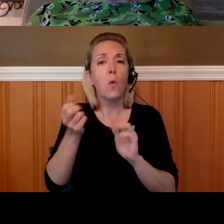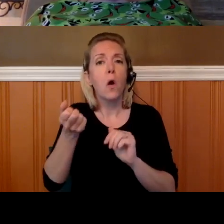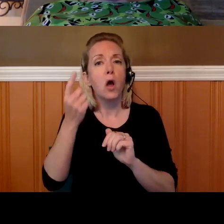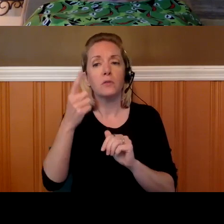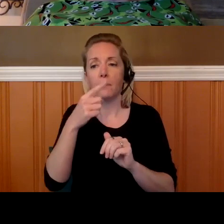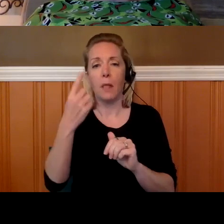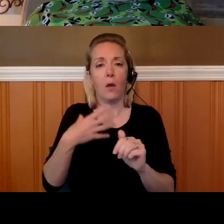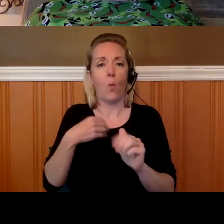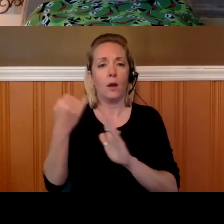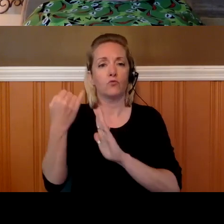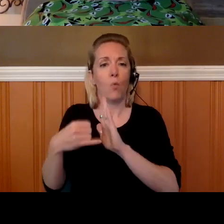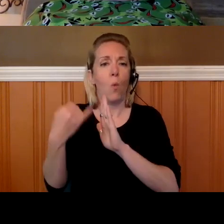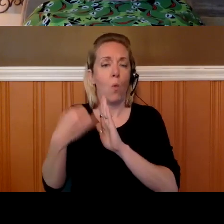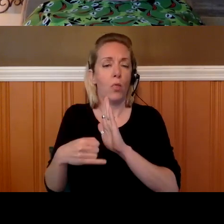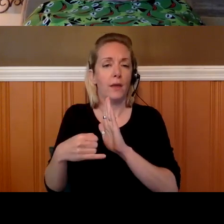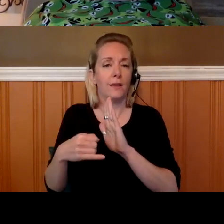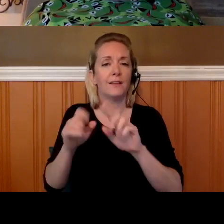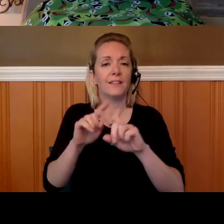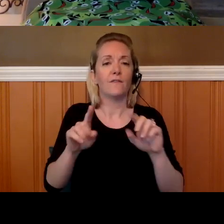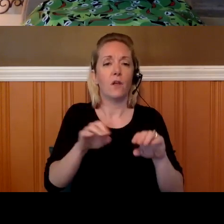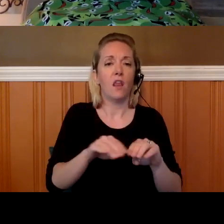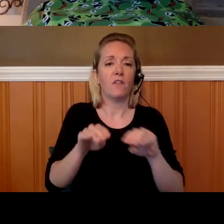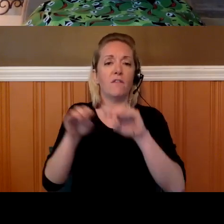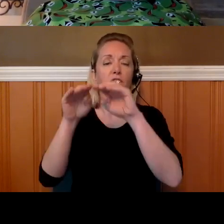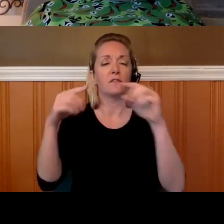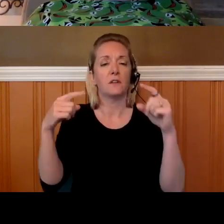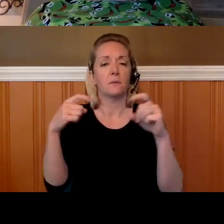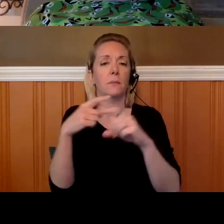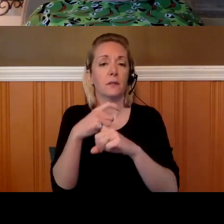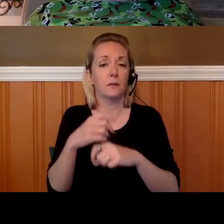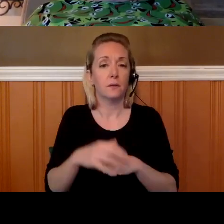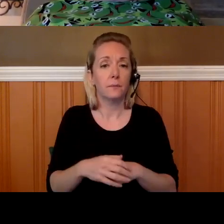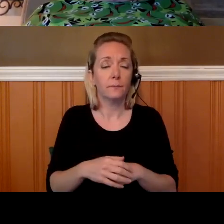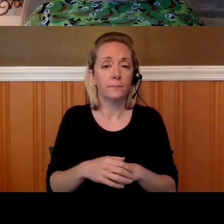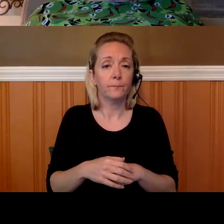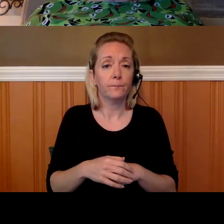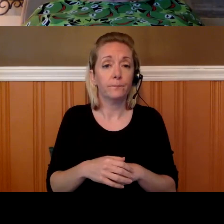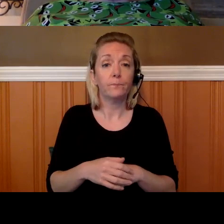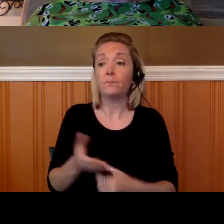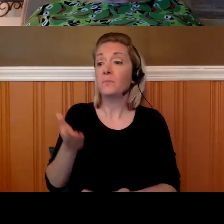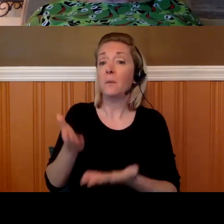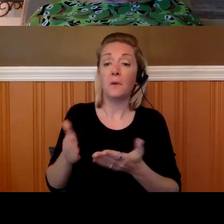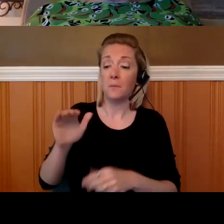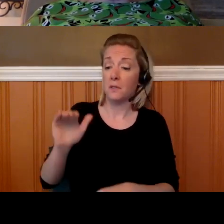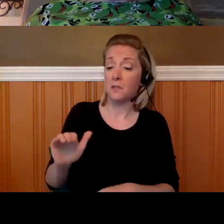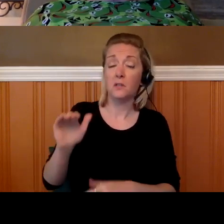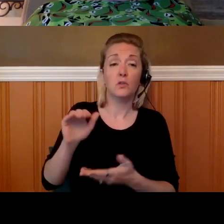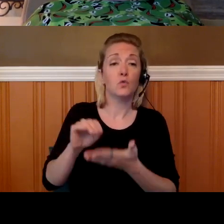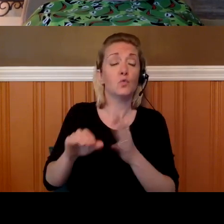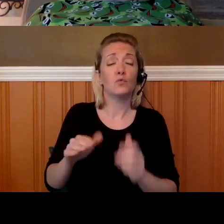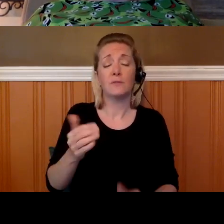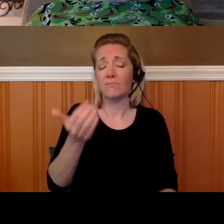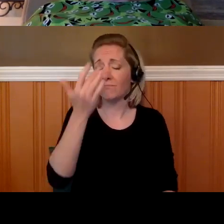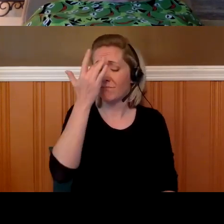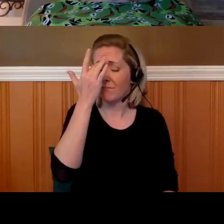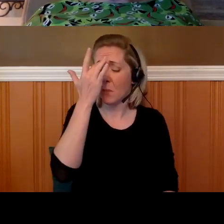things are in black and white? And even kids with vast knowledge of things. I have one kid